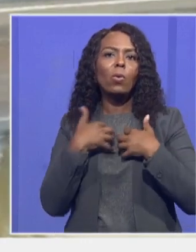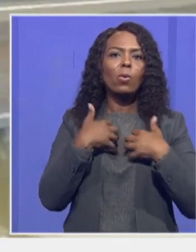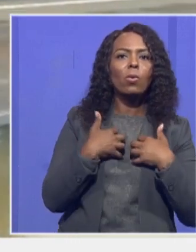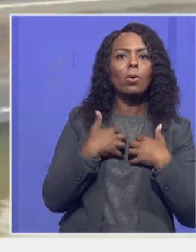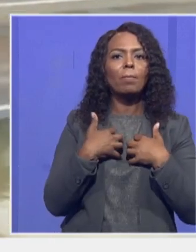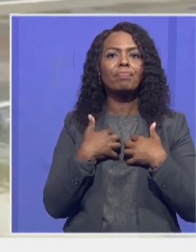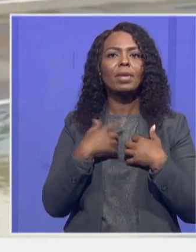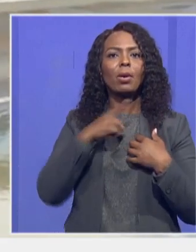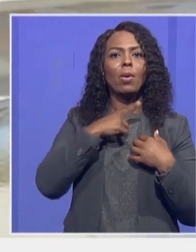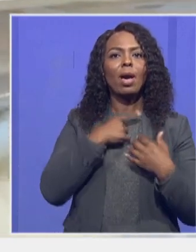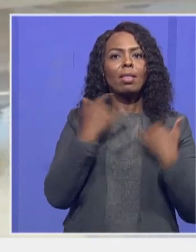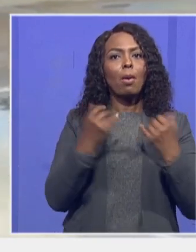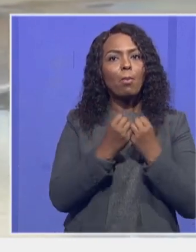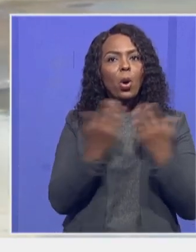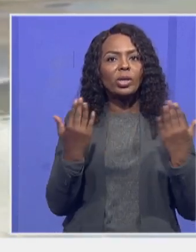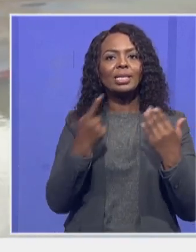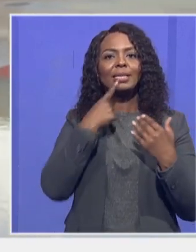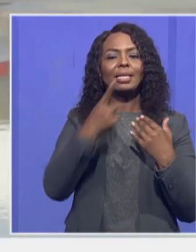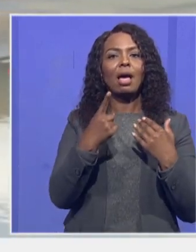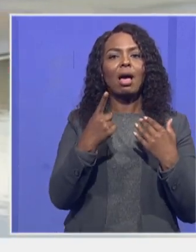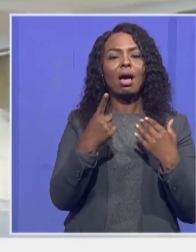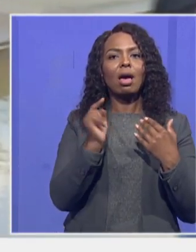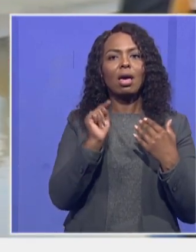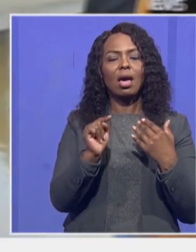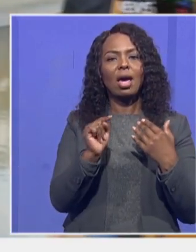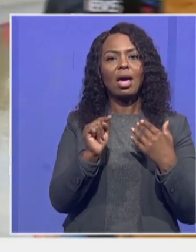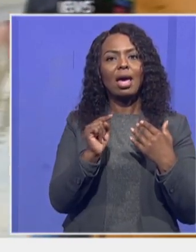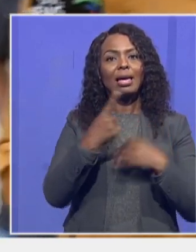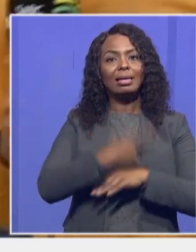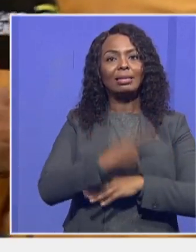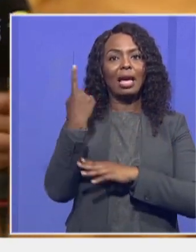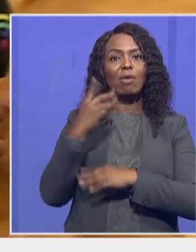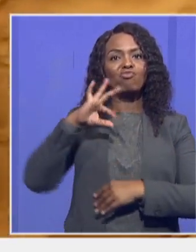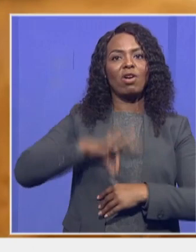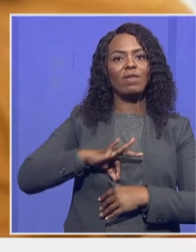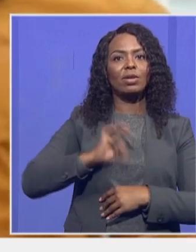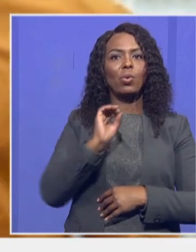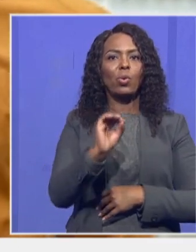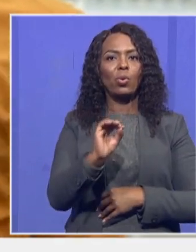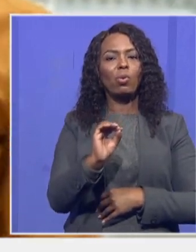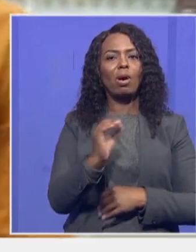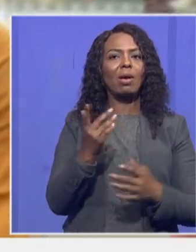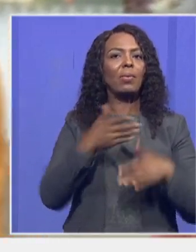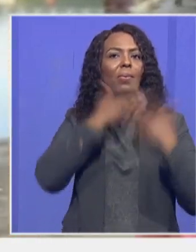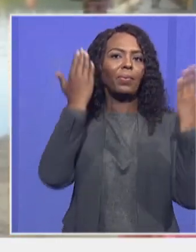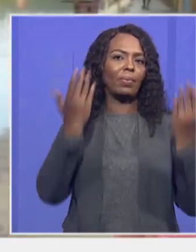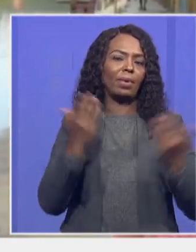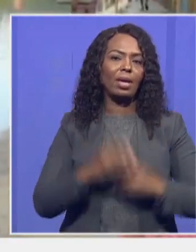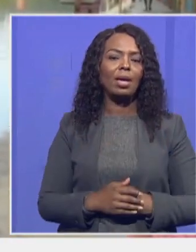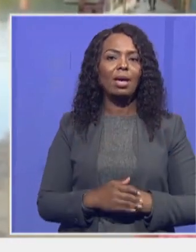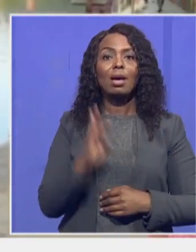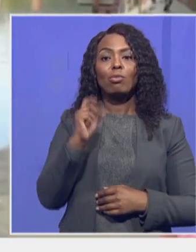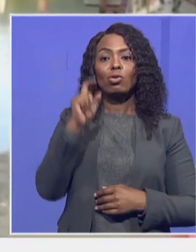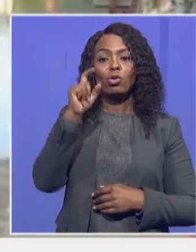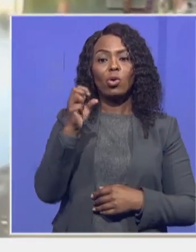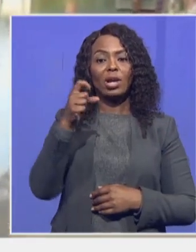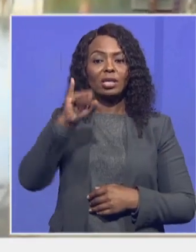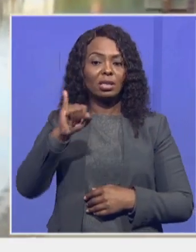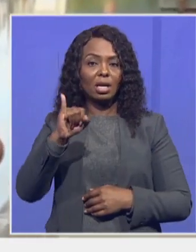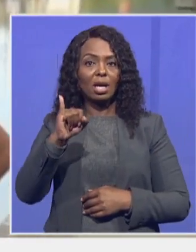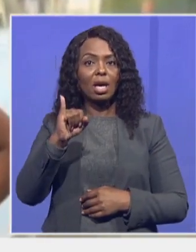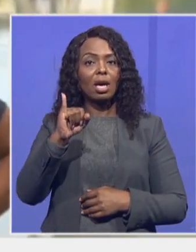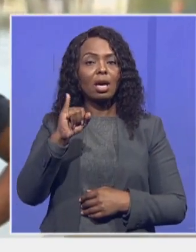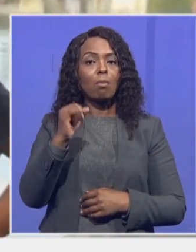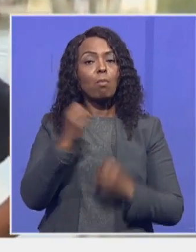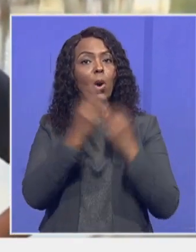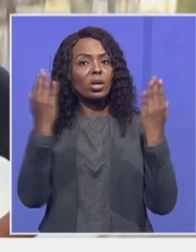us that they are losing a day's profits, you know, by this flooding that has happened here. But Mkolisi, you know, monitoring or